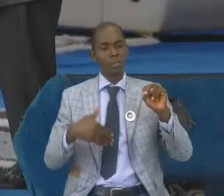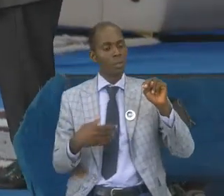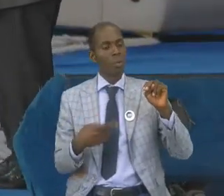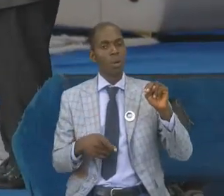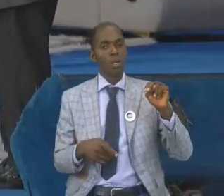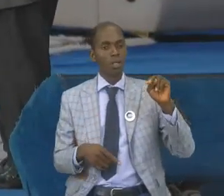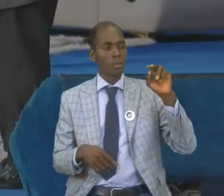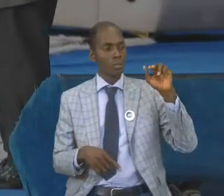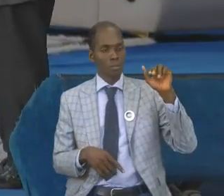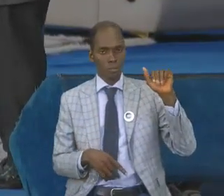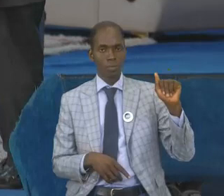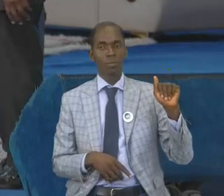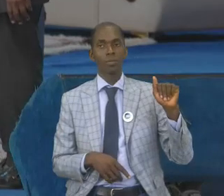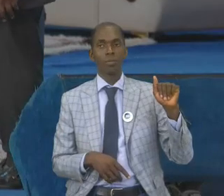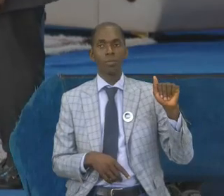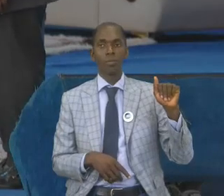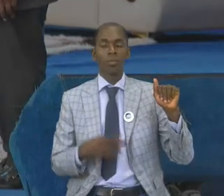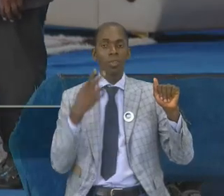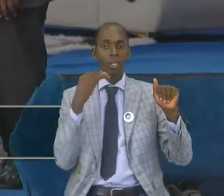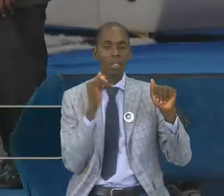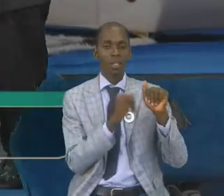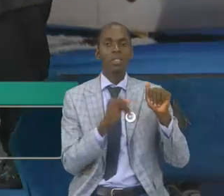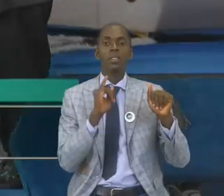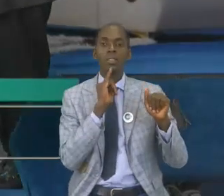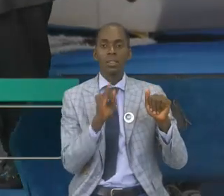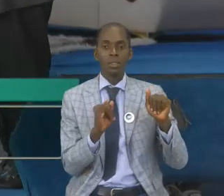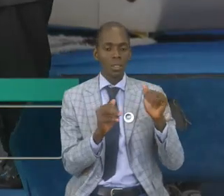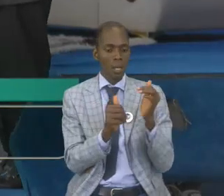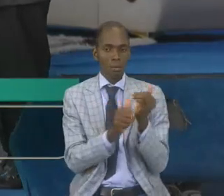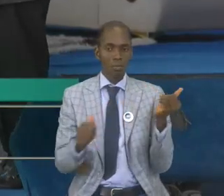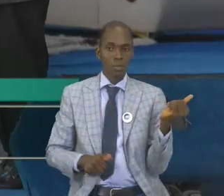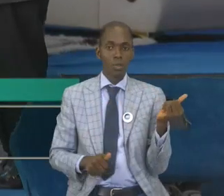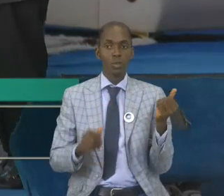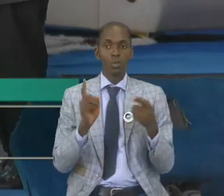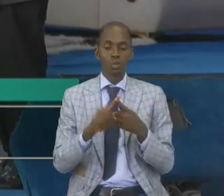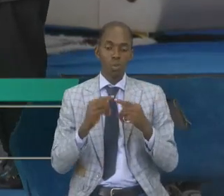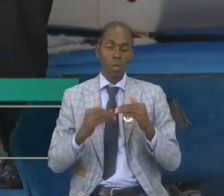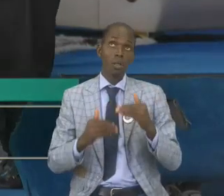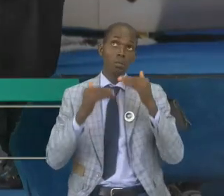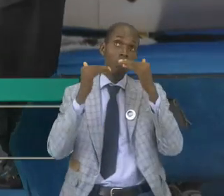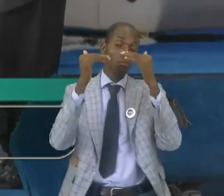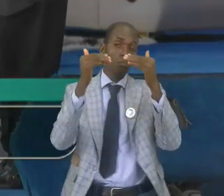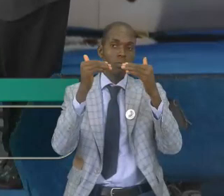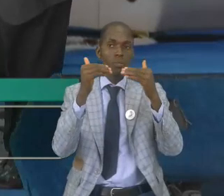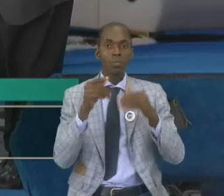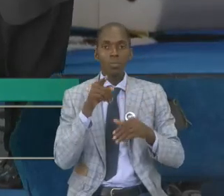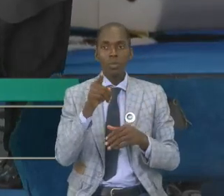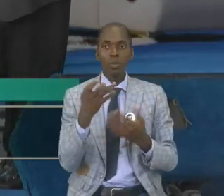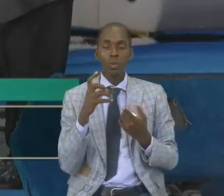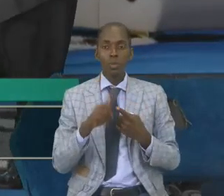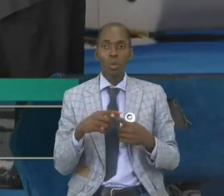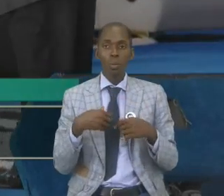is abstinence to advance. Abstinence to advance. You won't make much